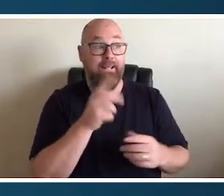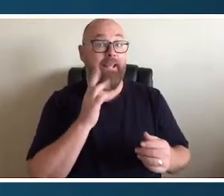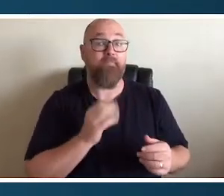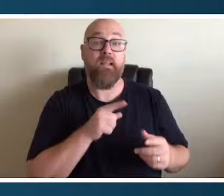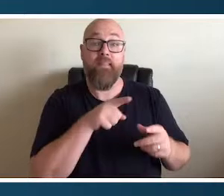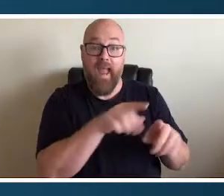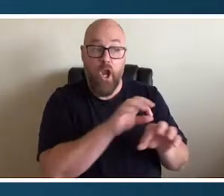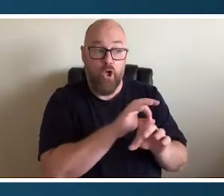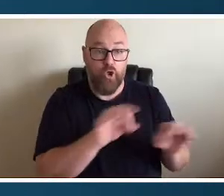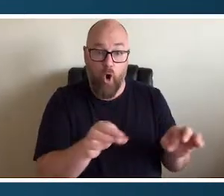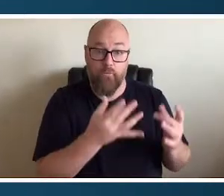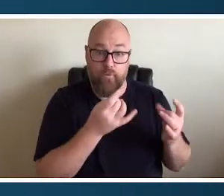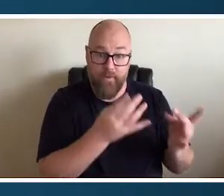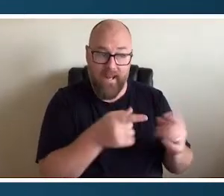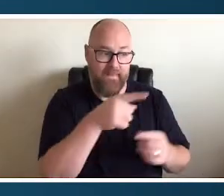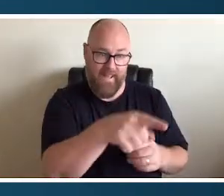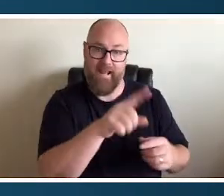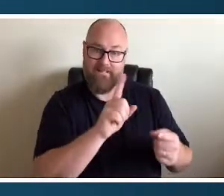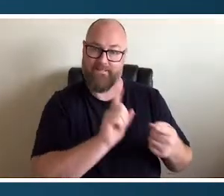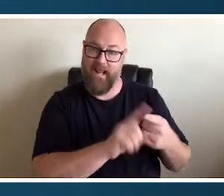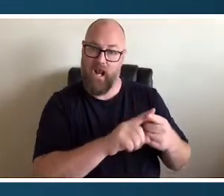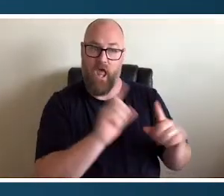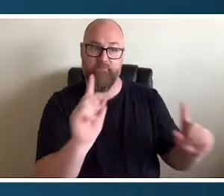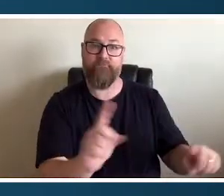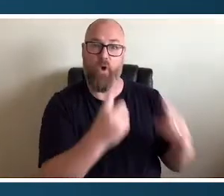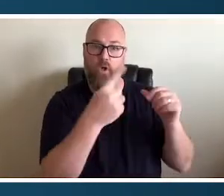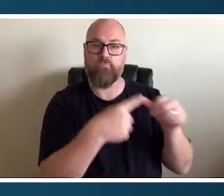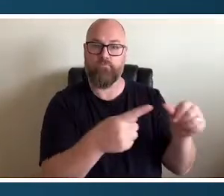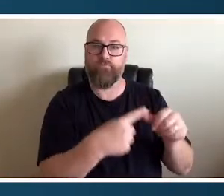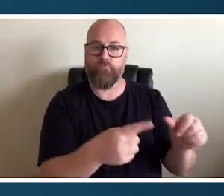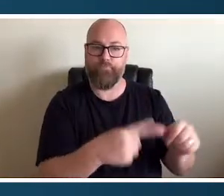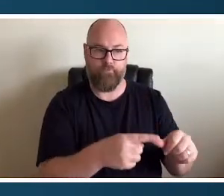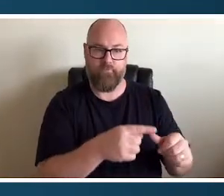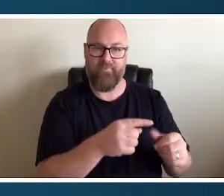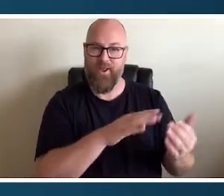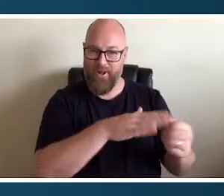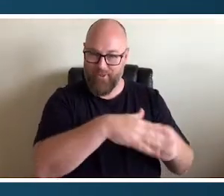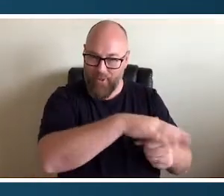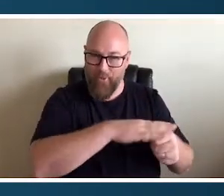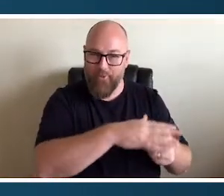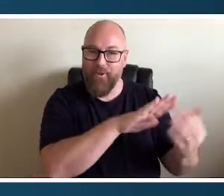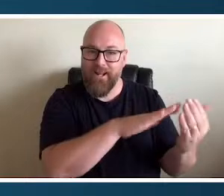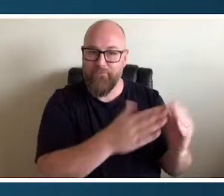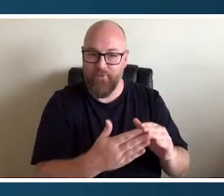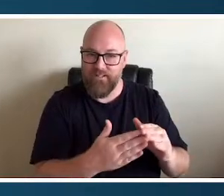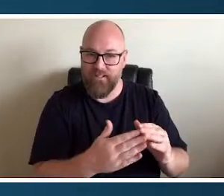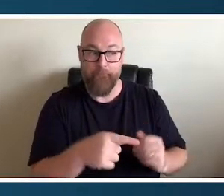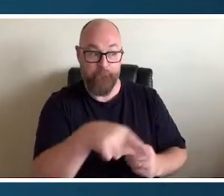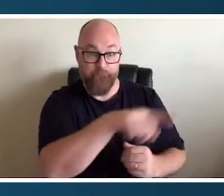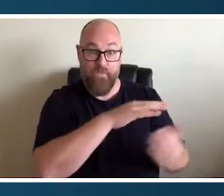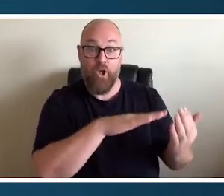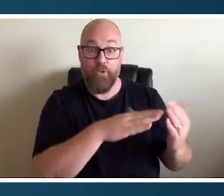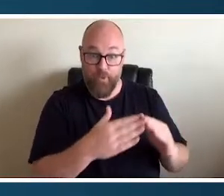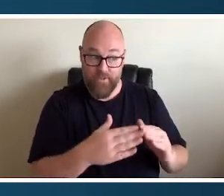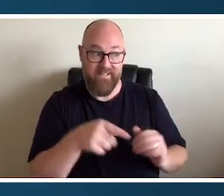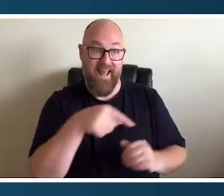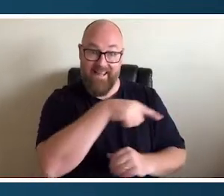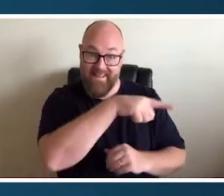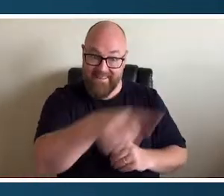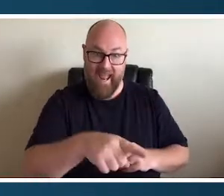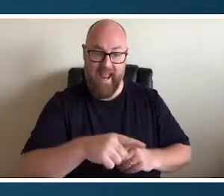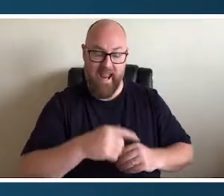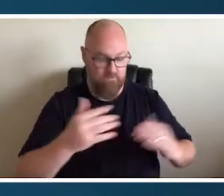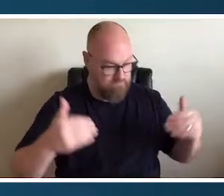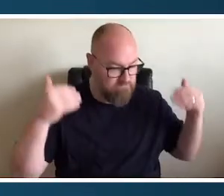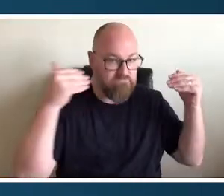respond. Community members act because it is their son or daughter who is buried under the rubble after